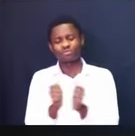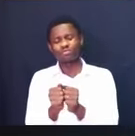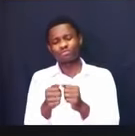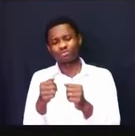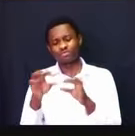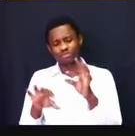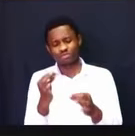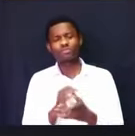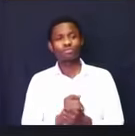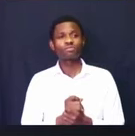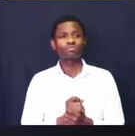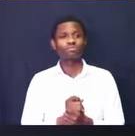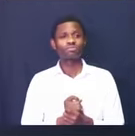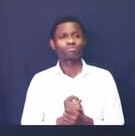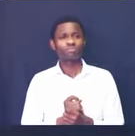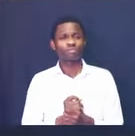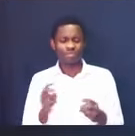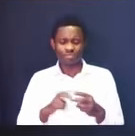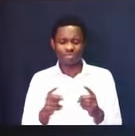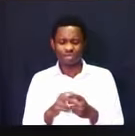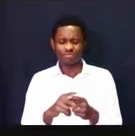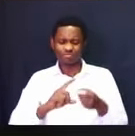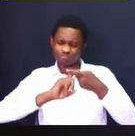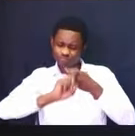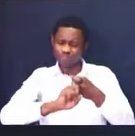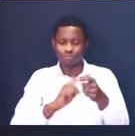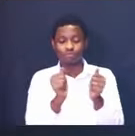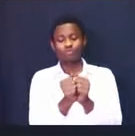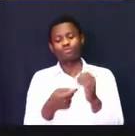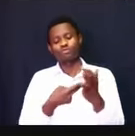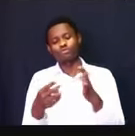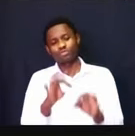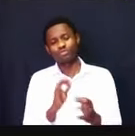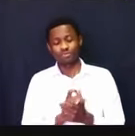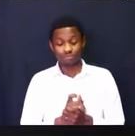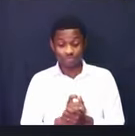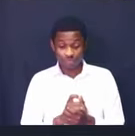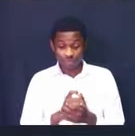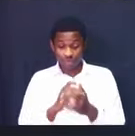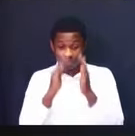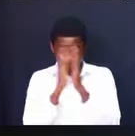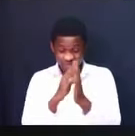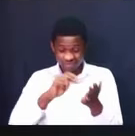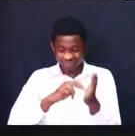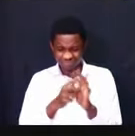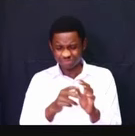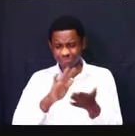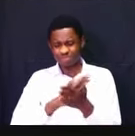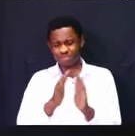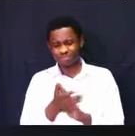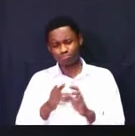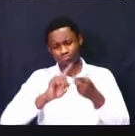An intimacy with the Holy Spirit. Where the Holy Spirit imparts our life and